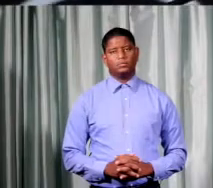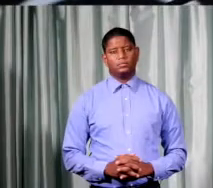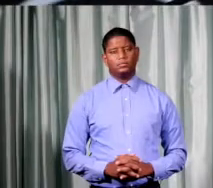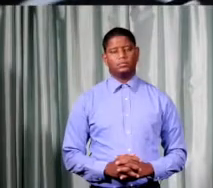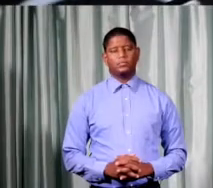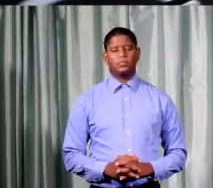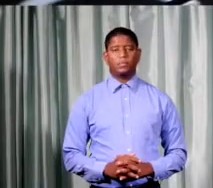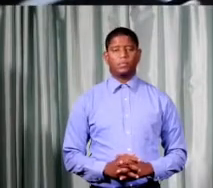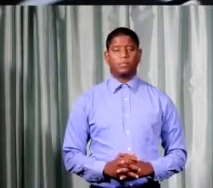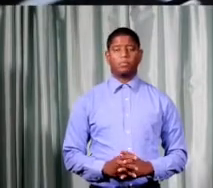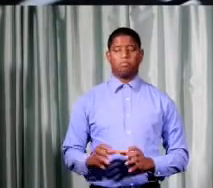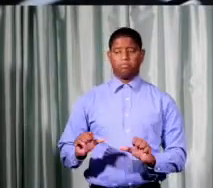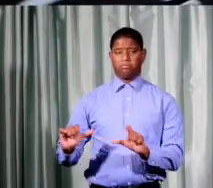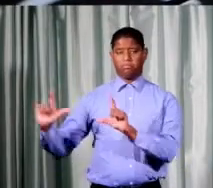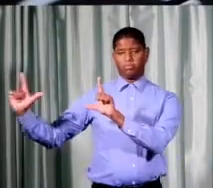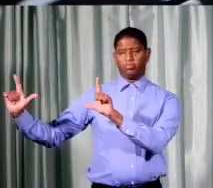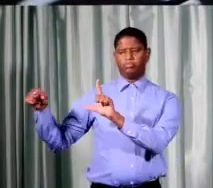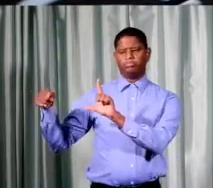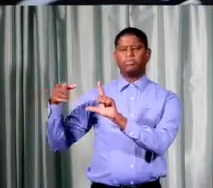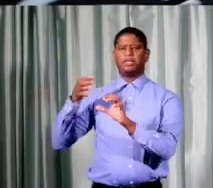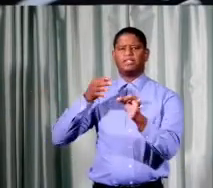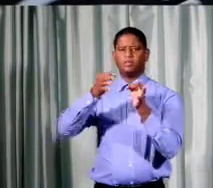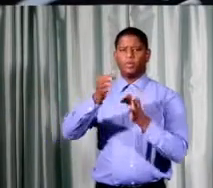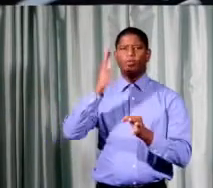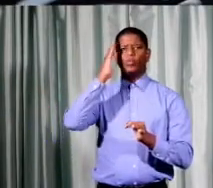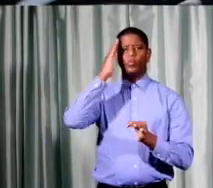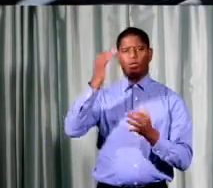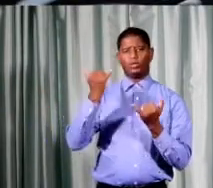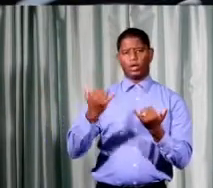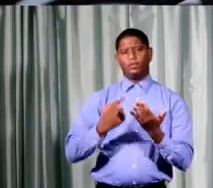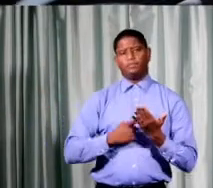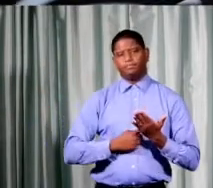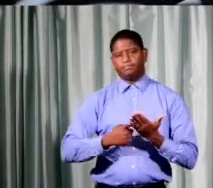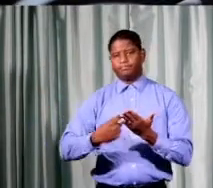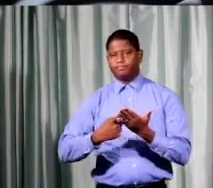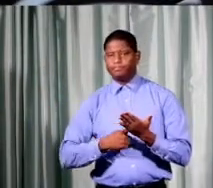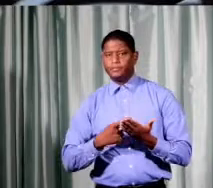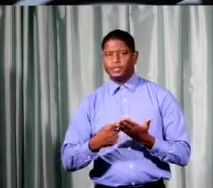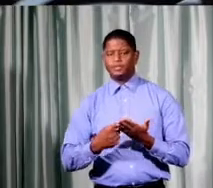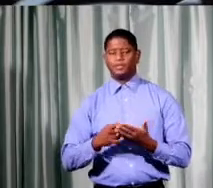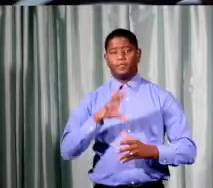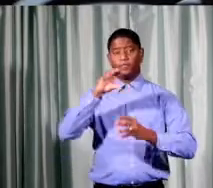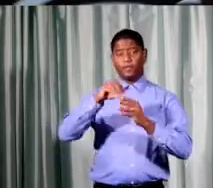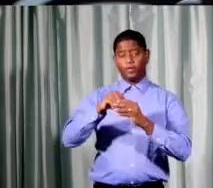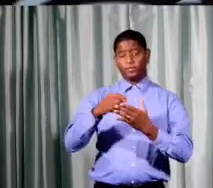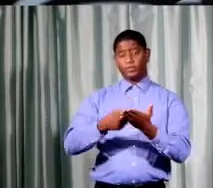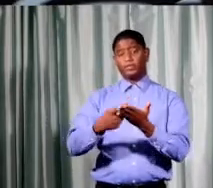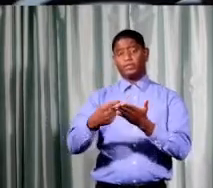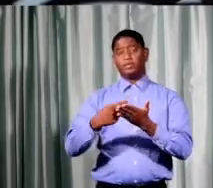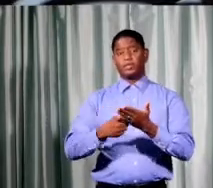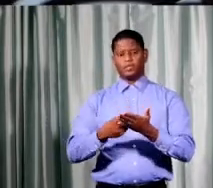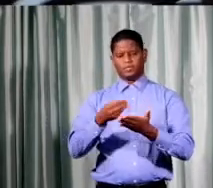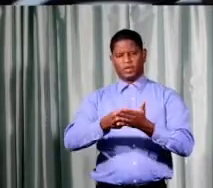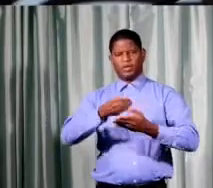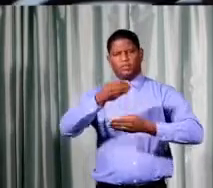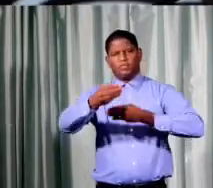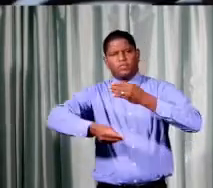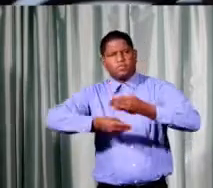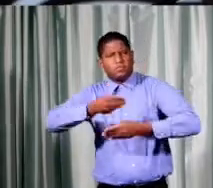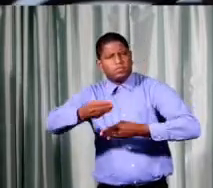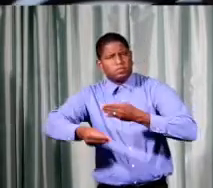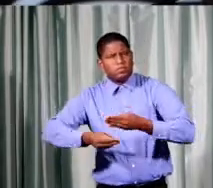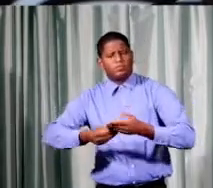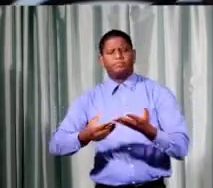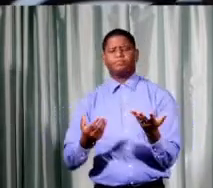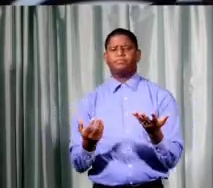This is sort of like what we are about to do. Talk a bit about what is finance, something that should most likely